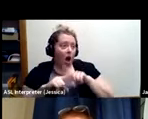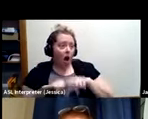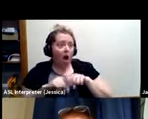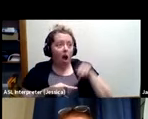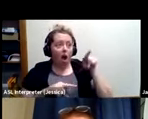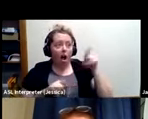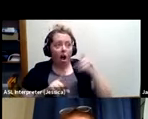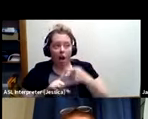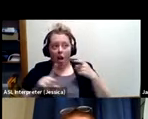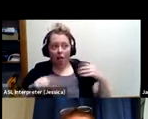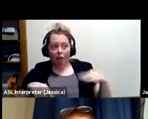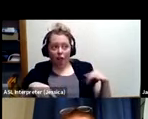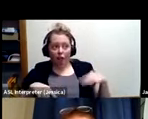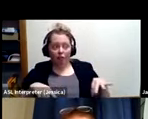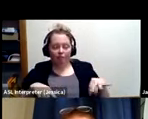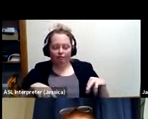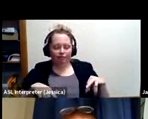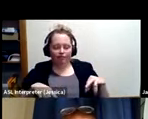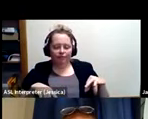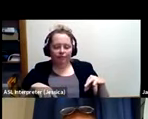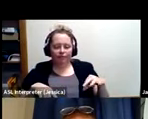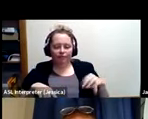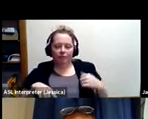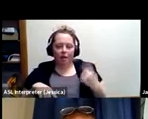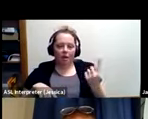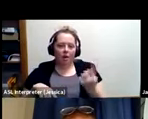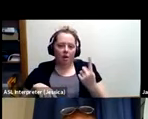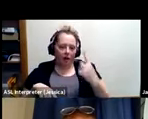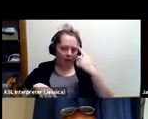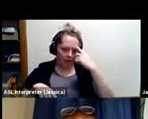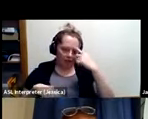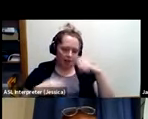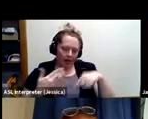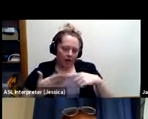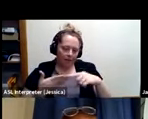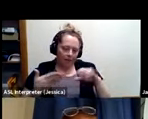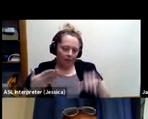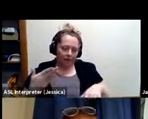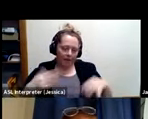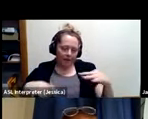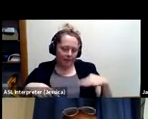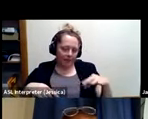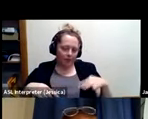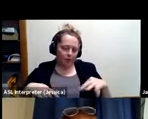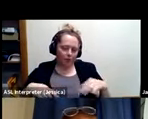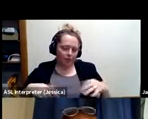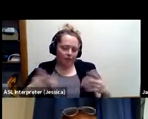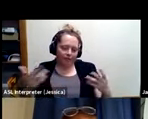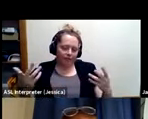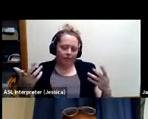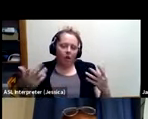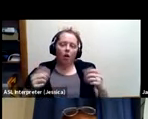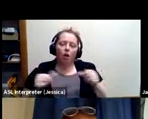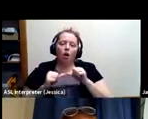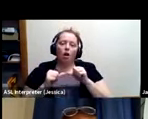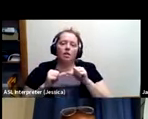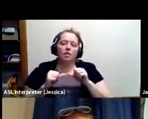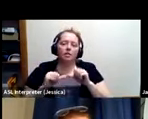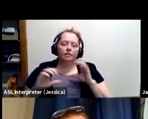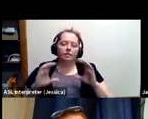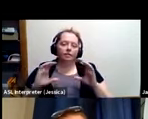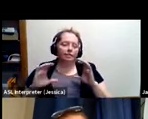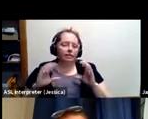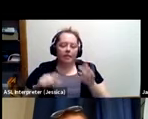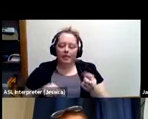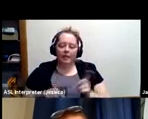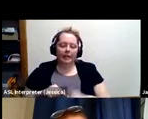think about with Pittsburgh. I think about there's this recurring conversation about why Pittsburgh can't retain Black talent.